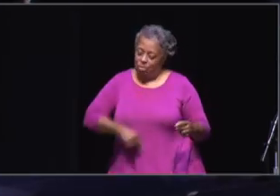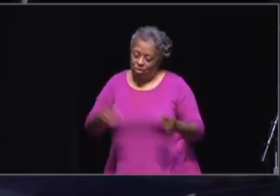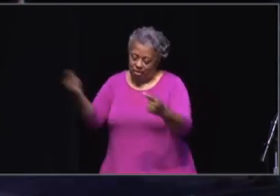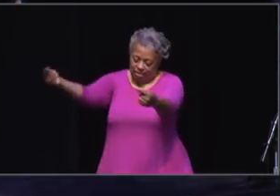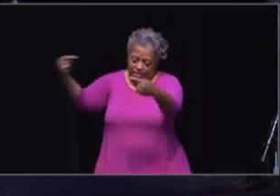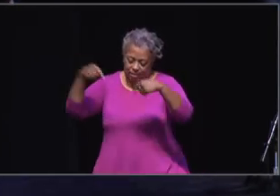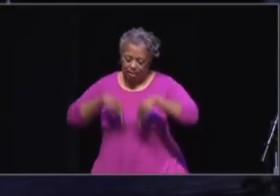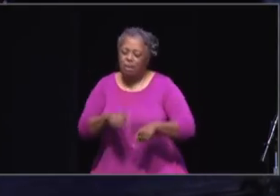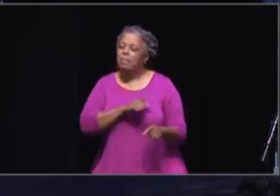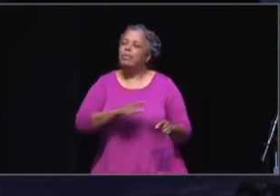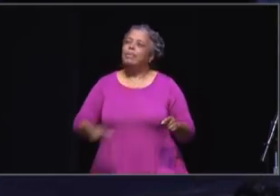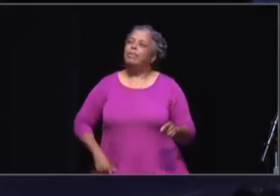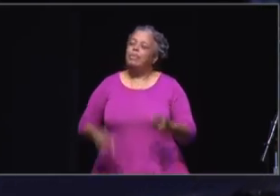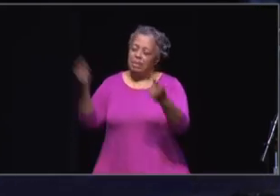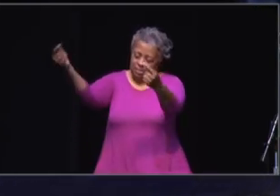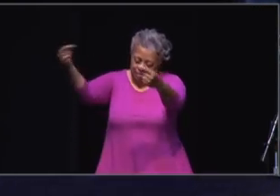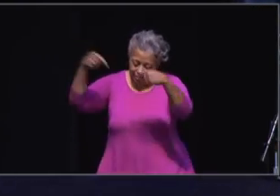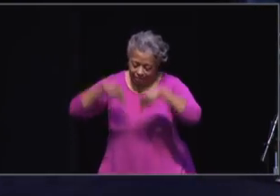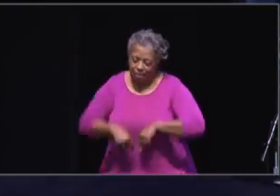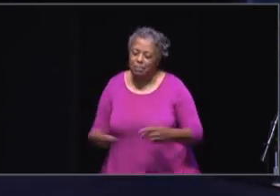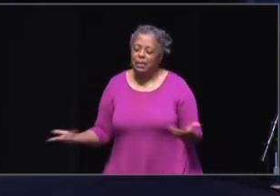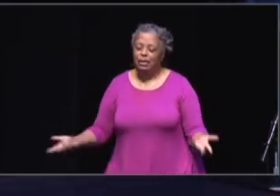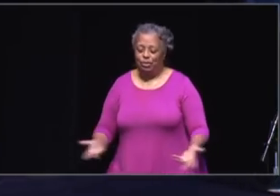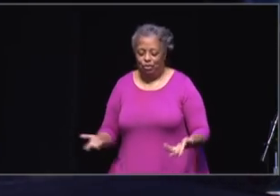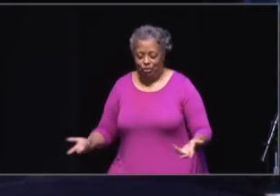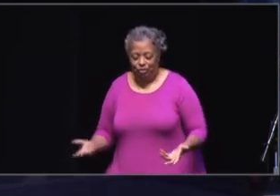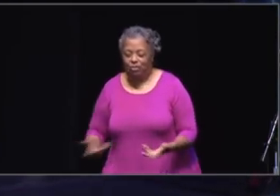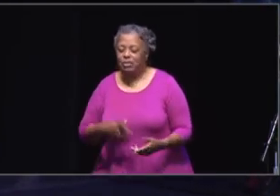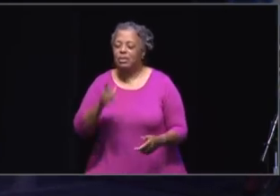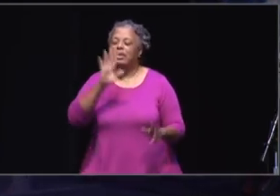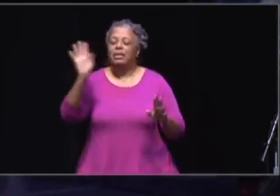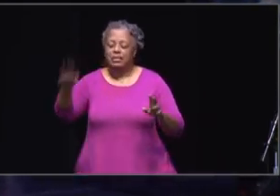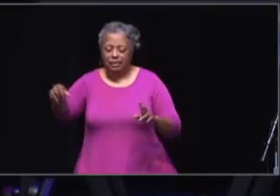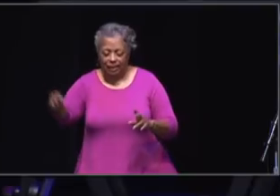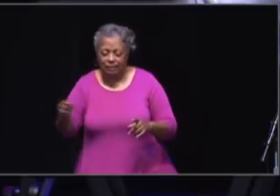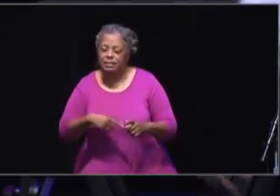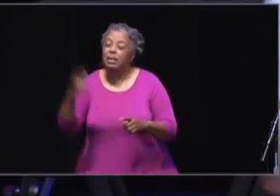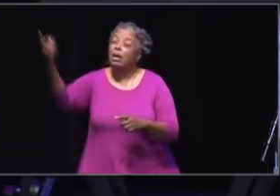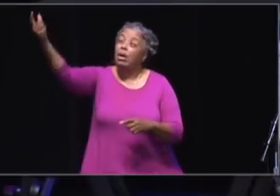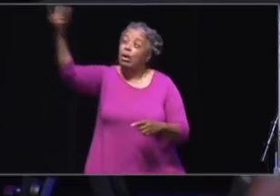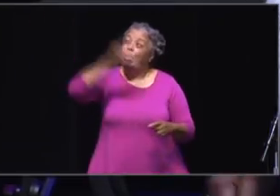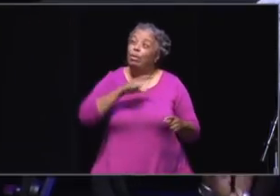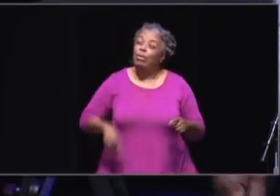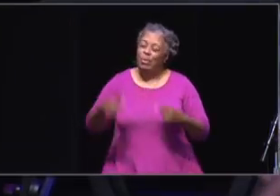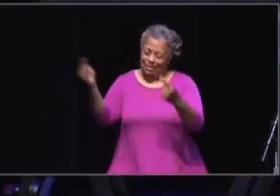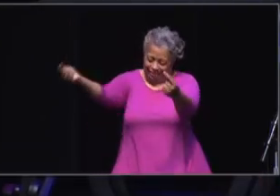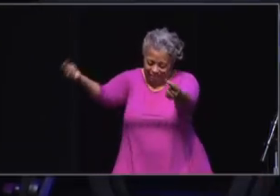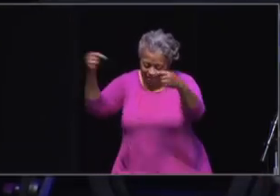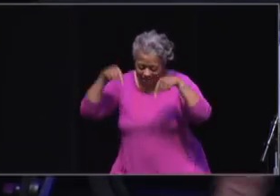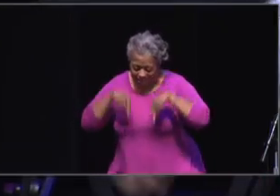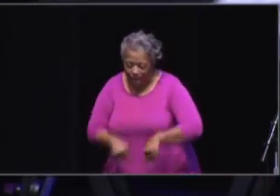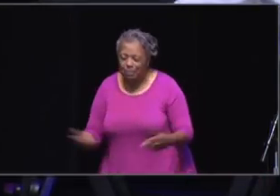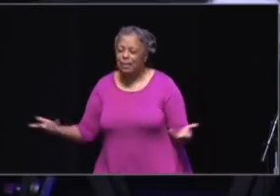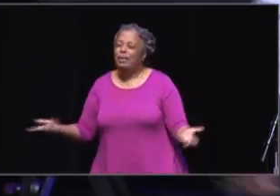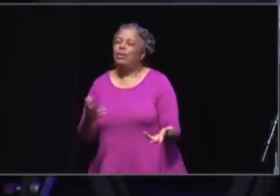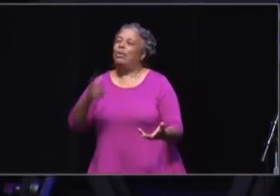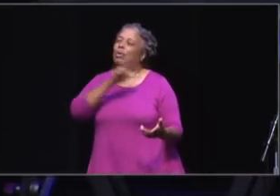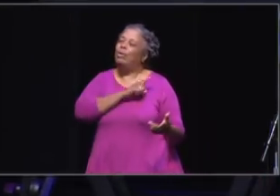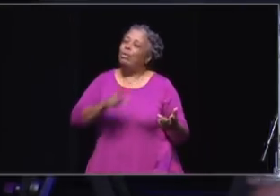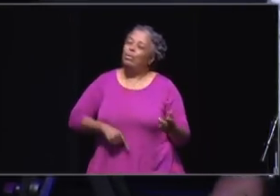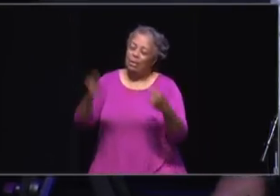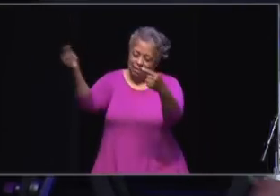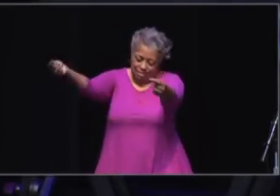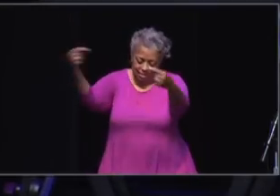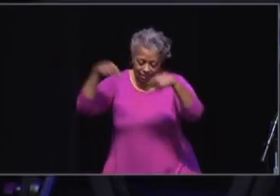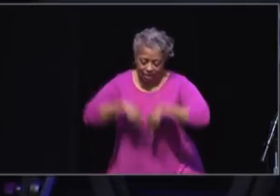kumbaya, my Lord, kumbaya, yeah, yeah, yeah, kumbaya, my Lord, kumbaya,